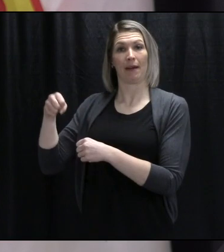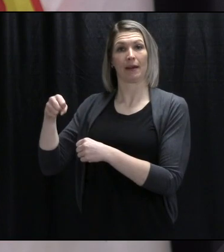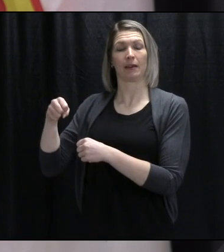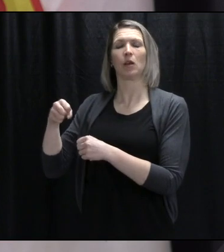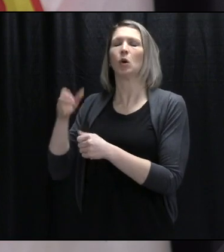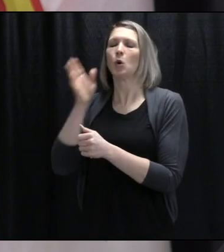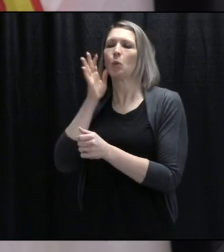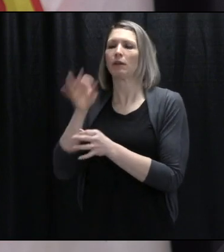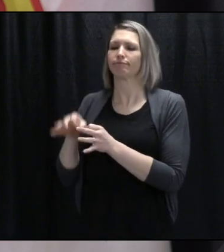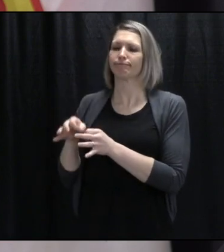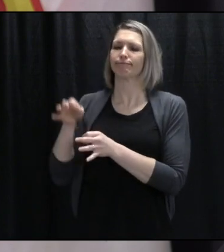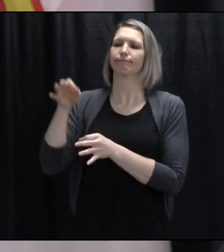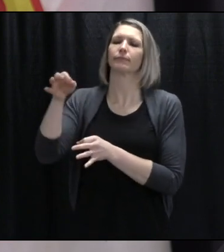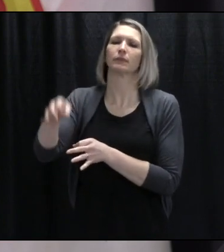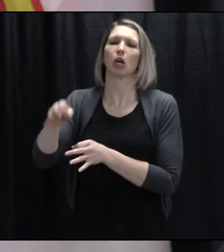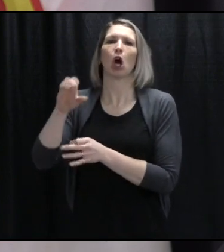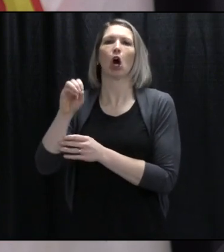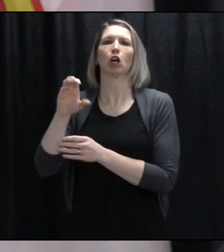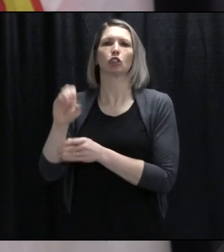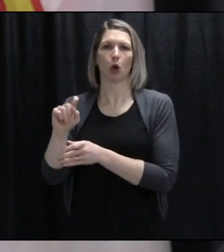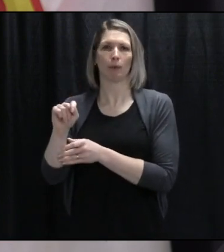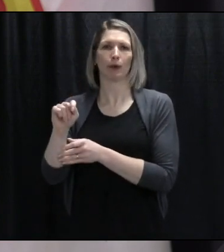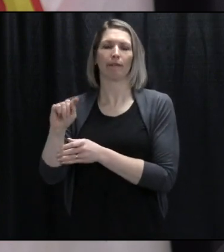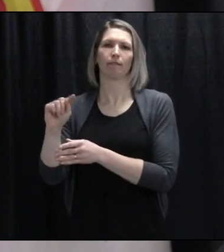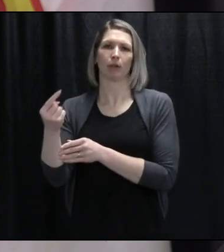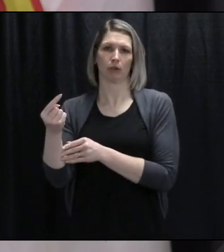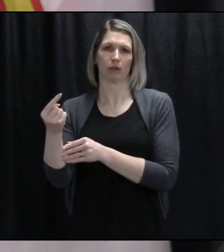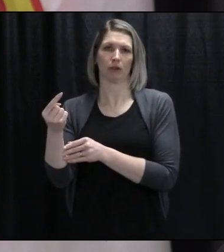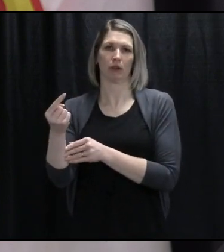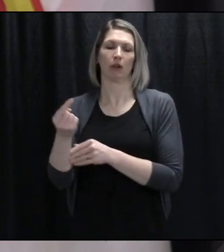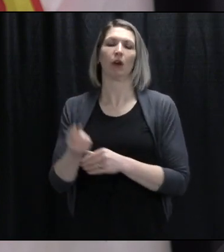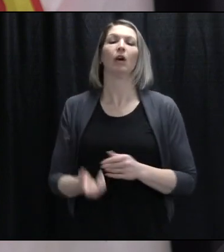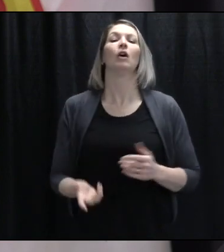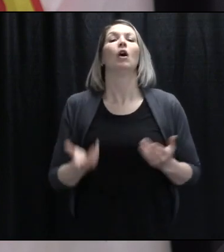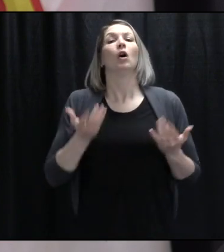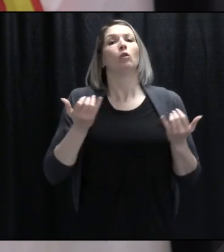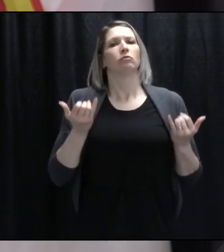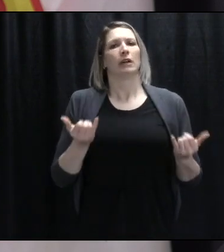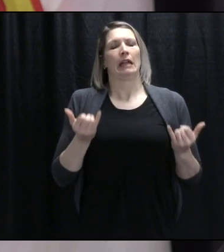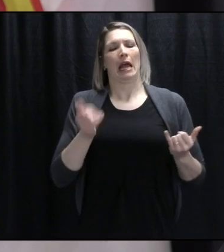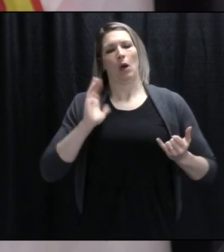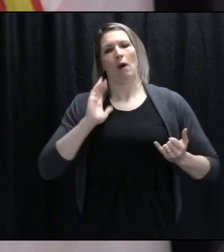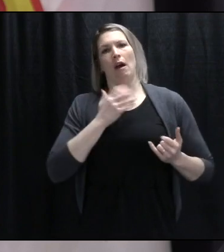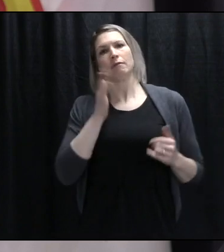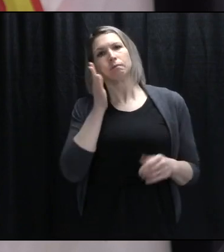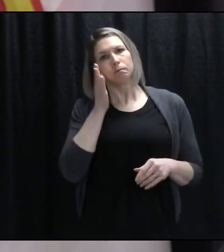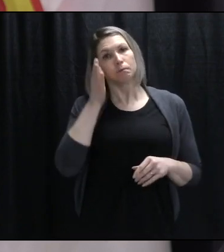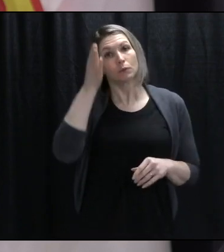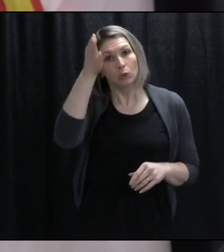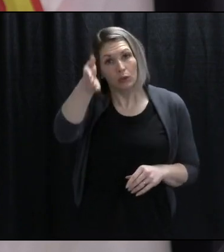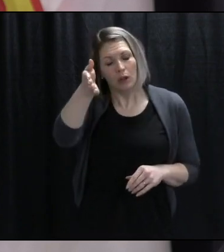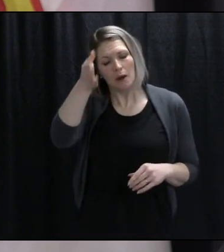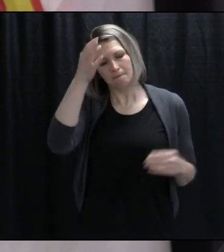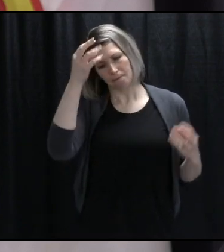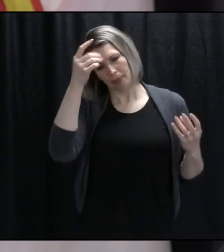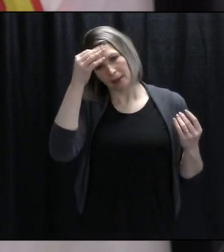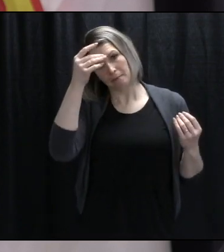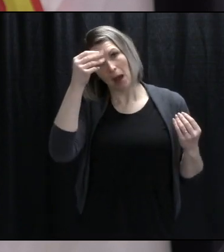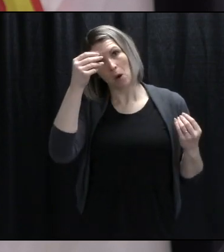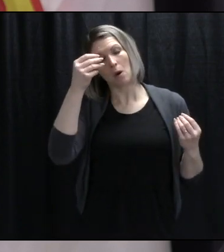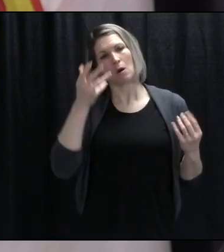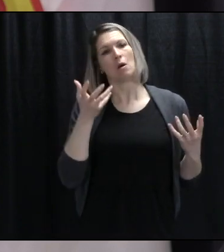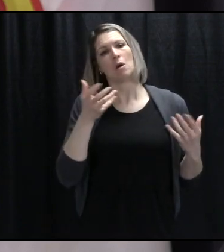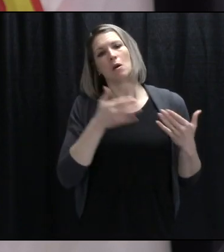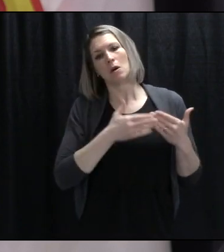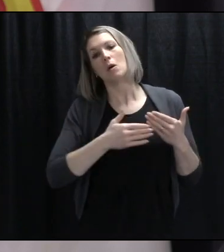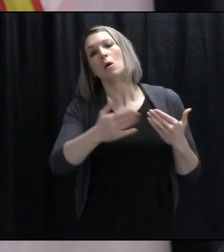the future tomorrow. So let's be responsible. Let's take control of this virus, or it will take control of